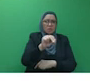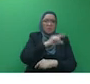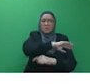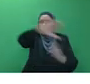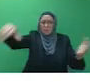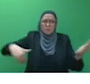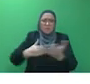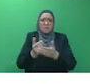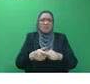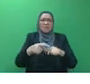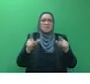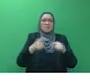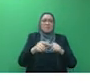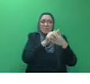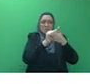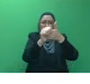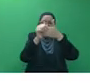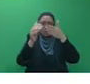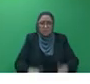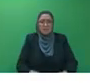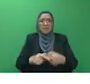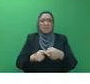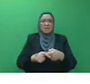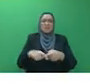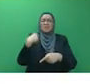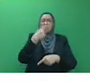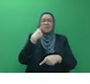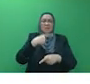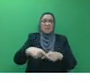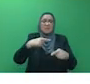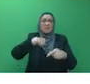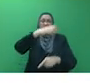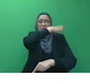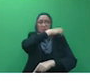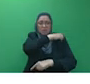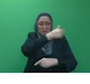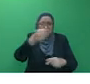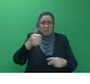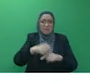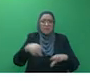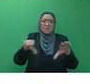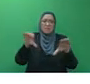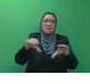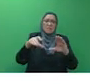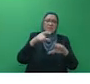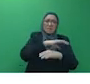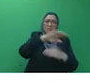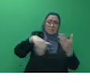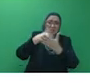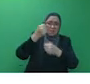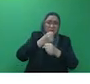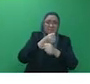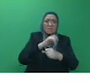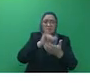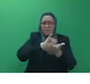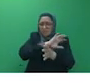us so i guess what we can do is this number one really take care of ourselves like take care of ourselves